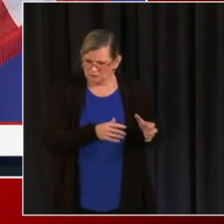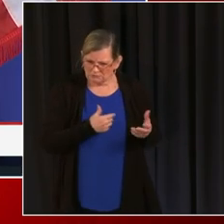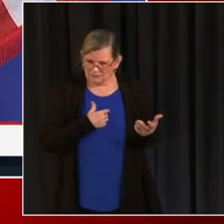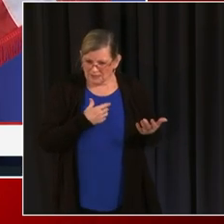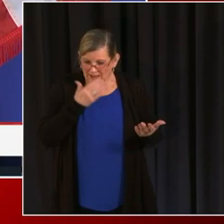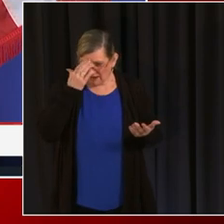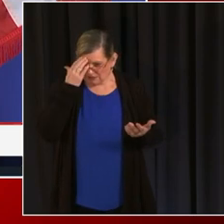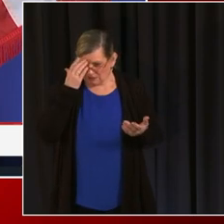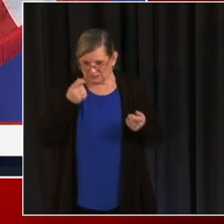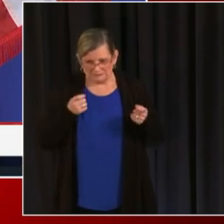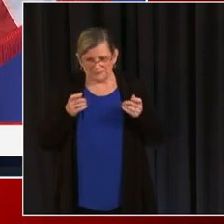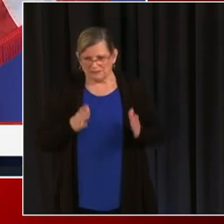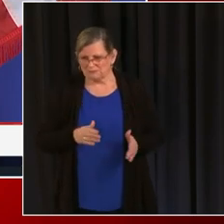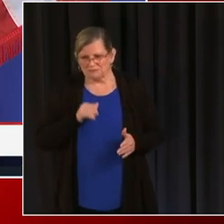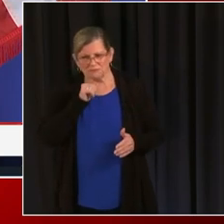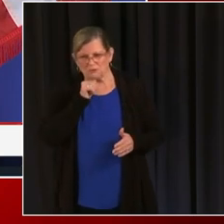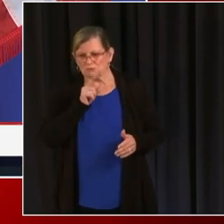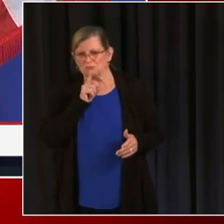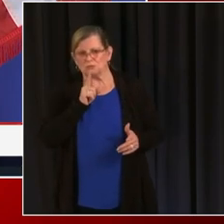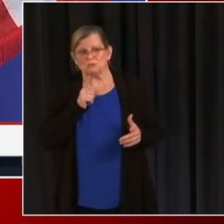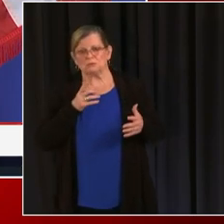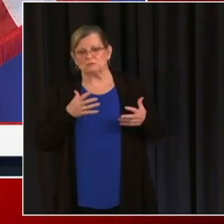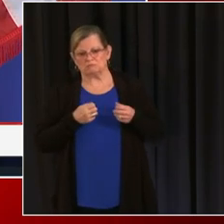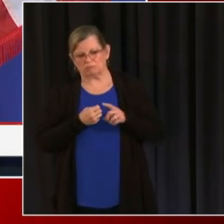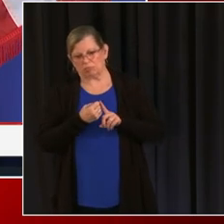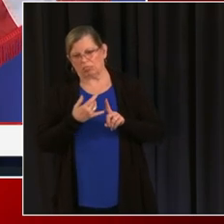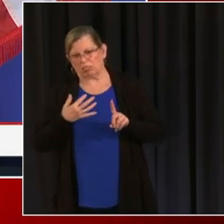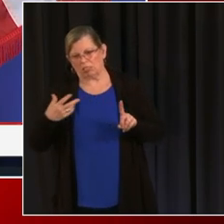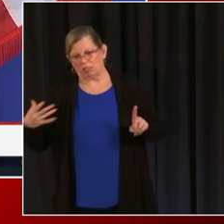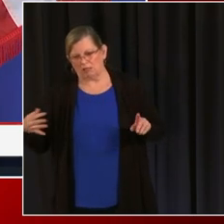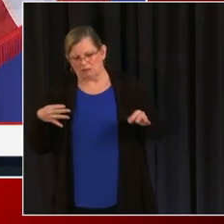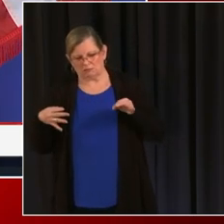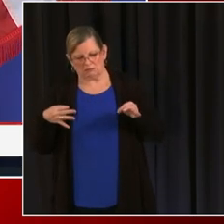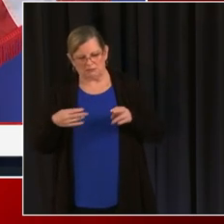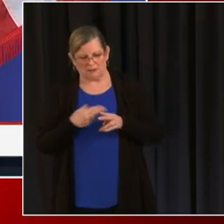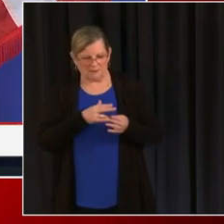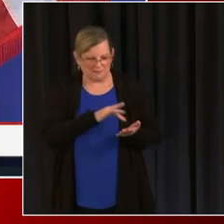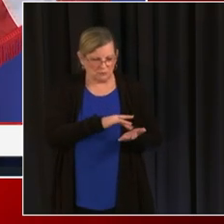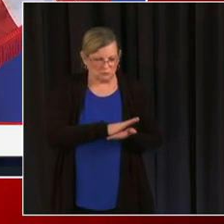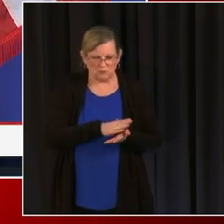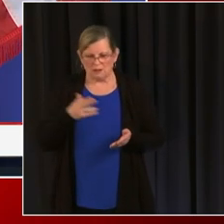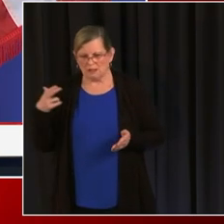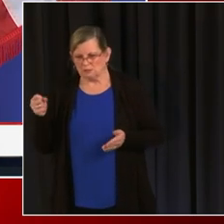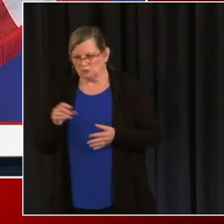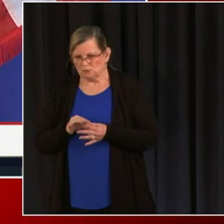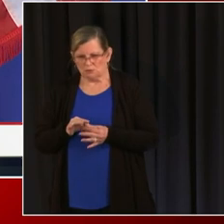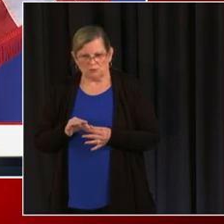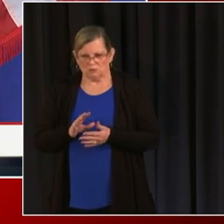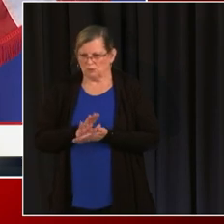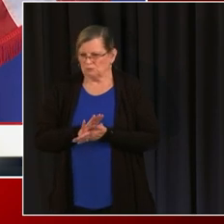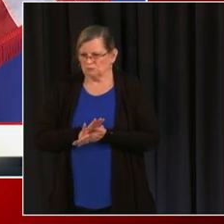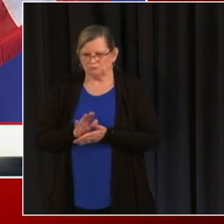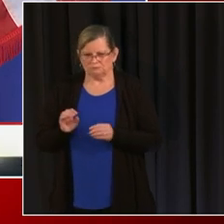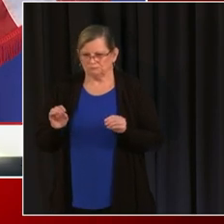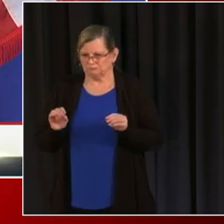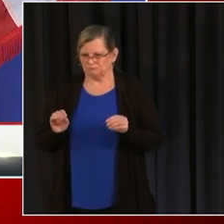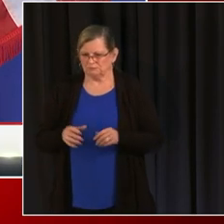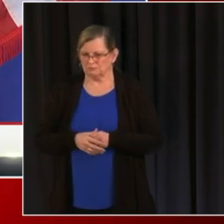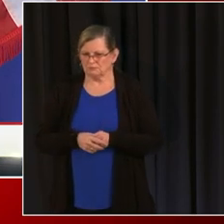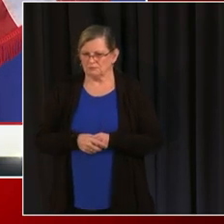is, I know the city administrator said there's not going to be a huge expansion of middle and high schools for this academic year on the council call